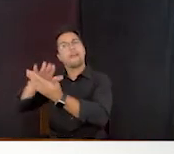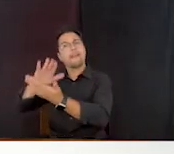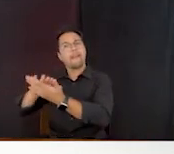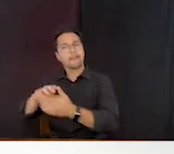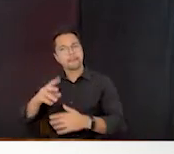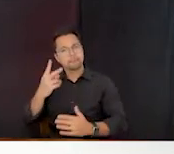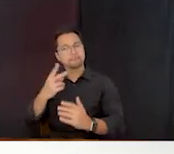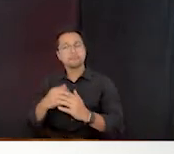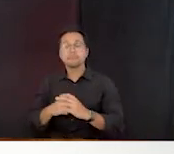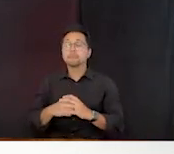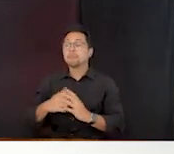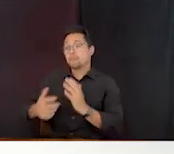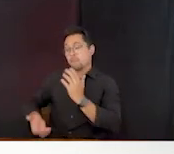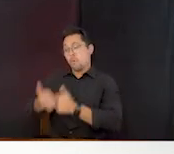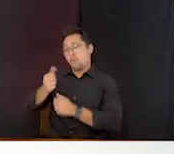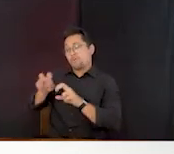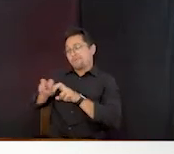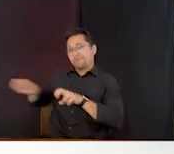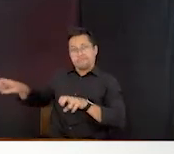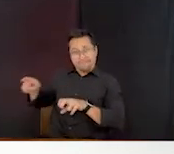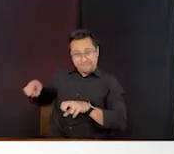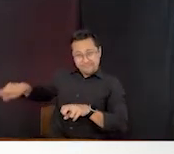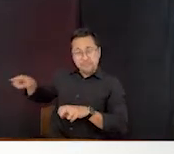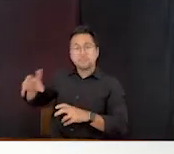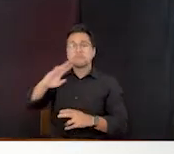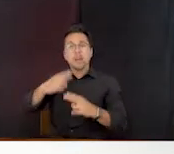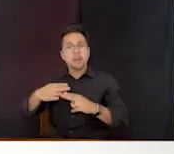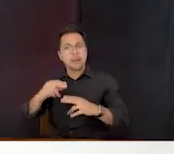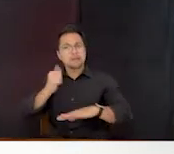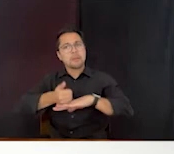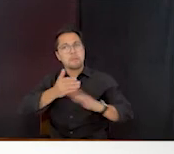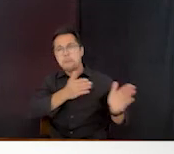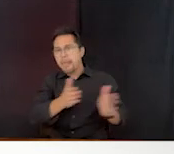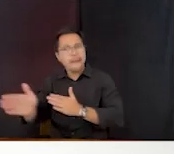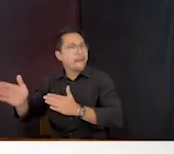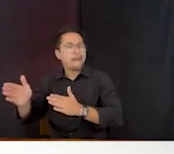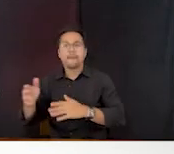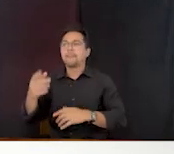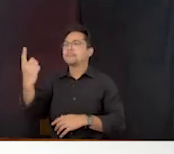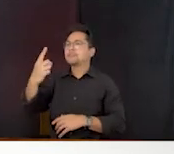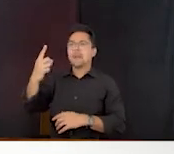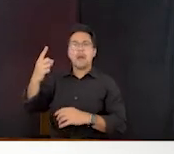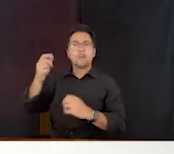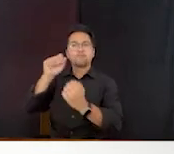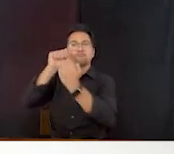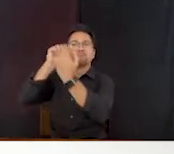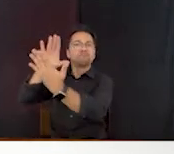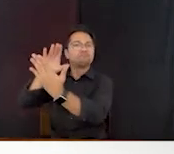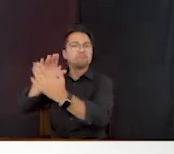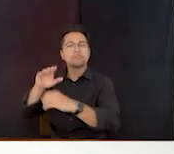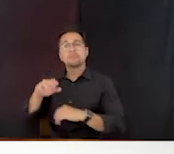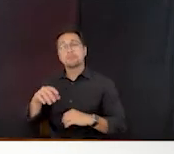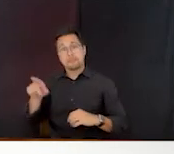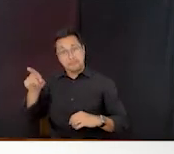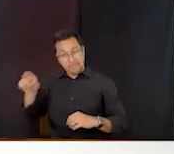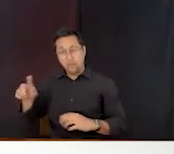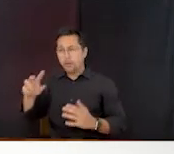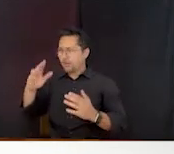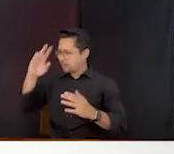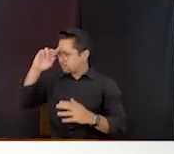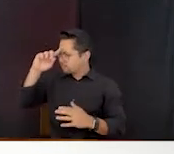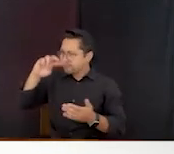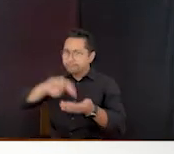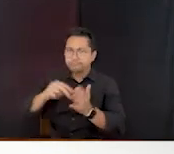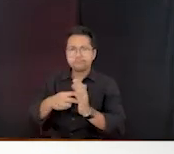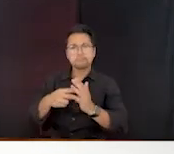A lot of our panelists also talked about having a game plan or some kind of approach in which they were intentional about